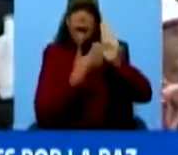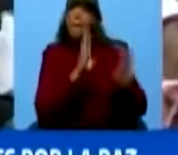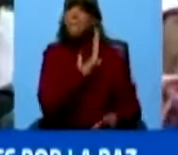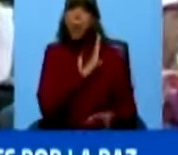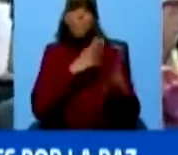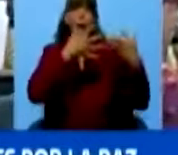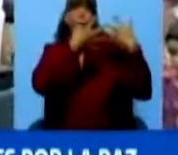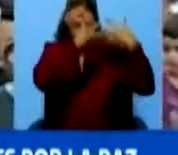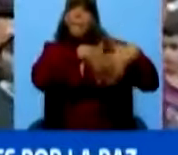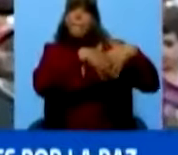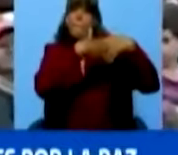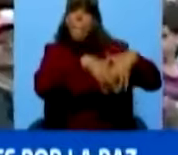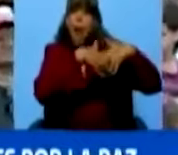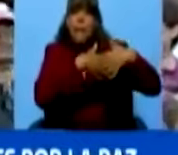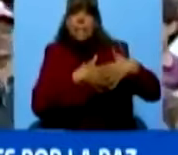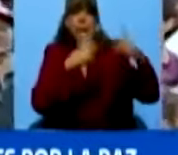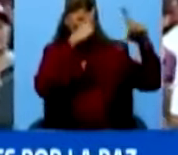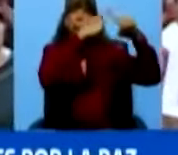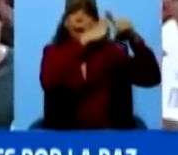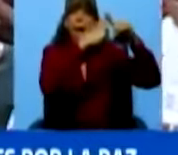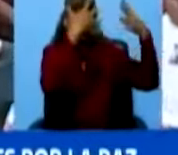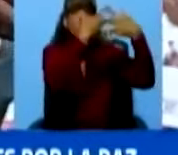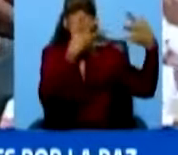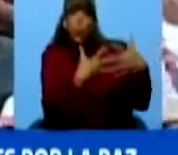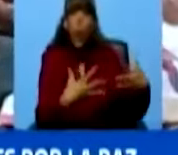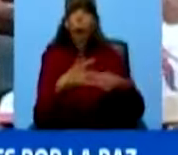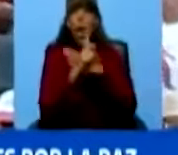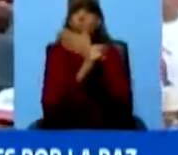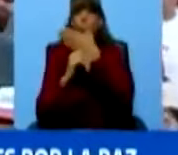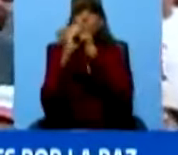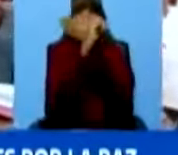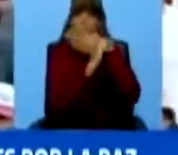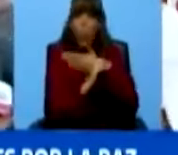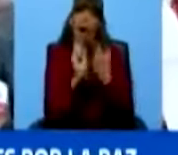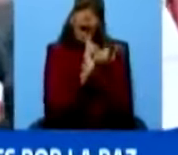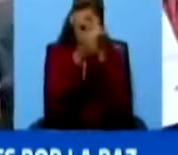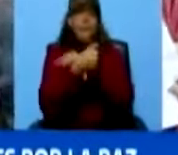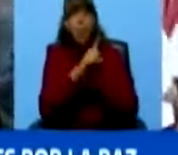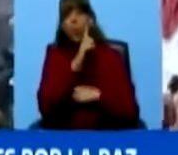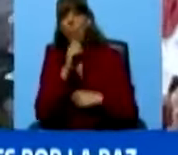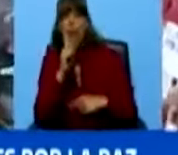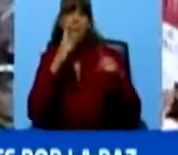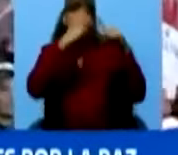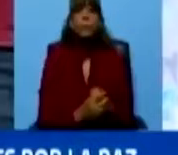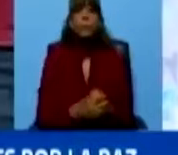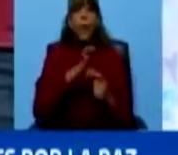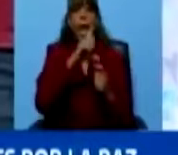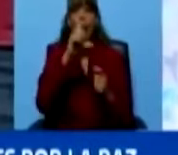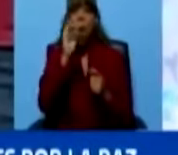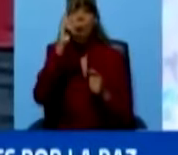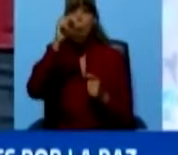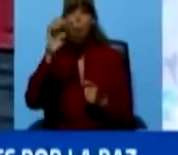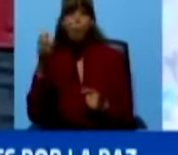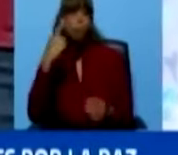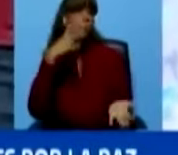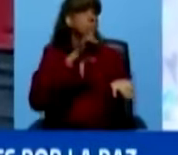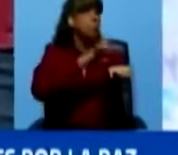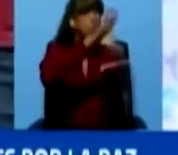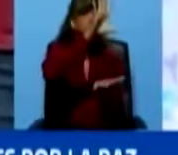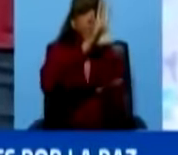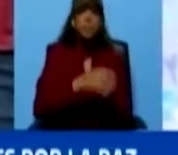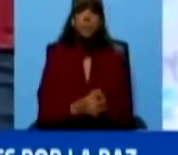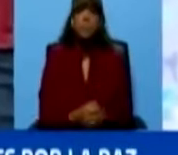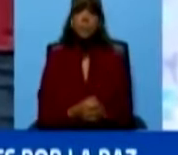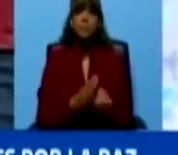rezo sosyal Twitter yo ke nou konen kom X kounye a. Li viole reg sou incitation parol, raisman, fascisme,